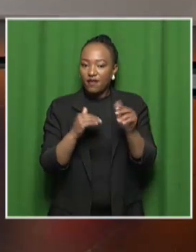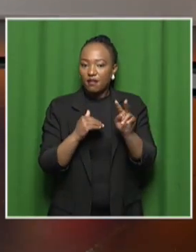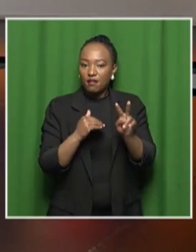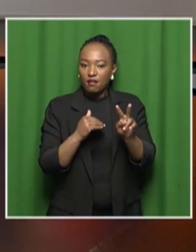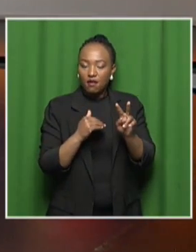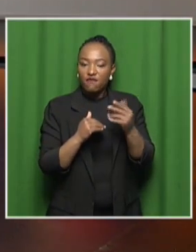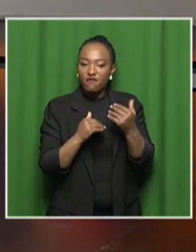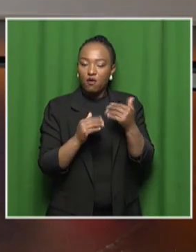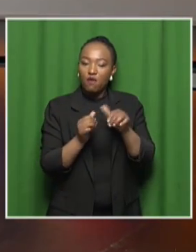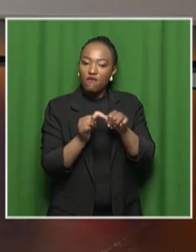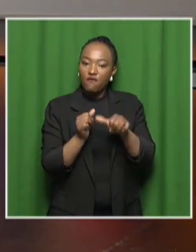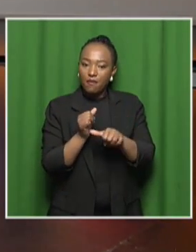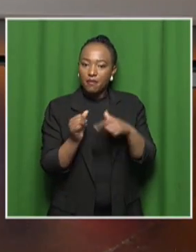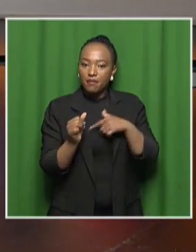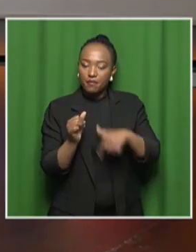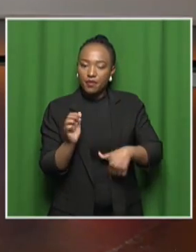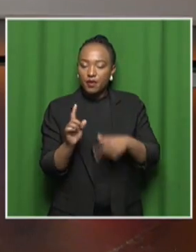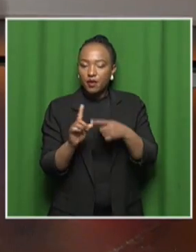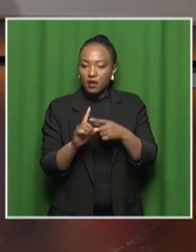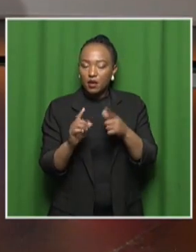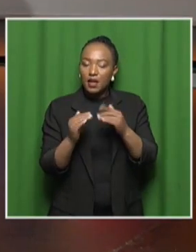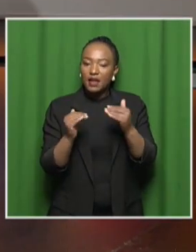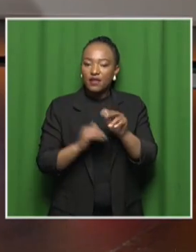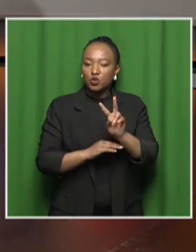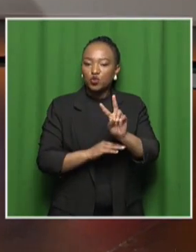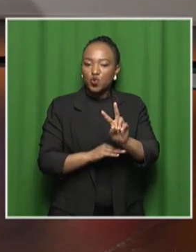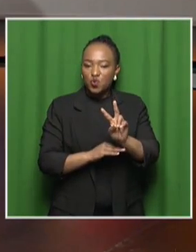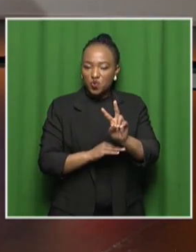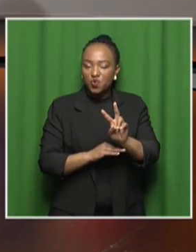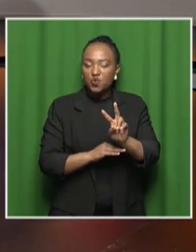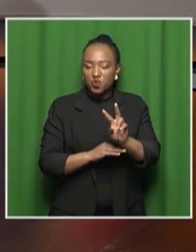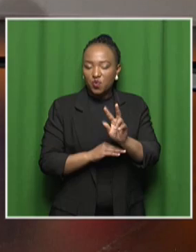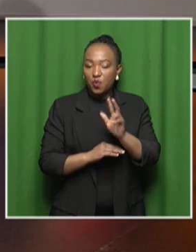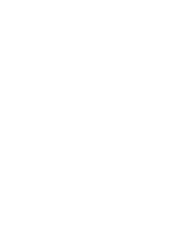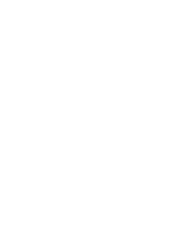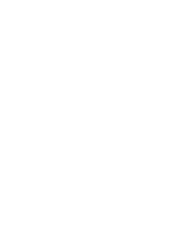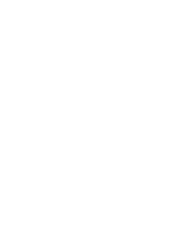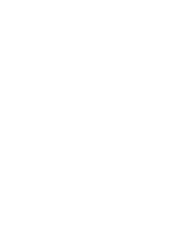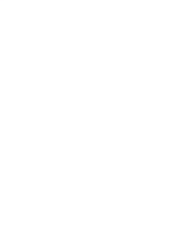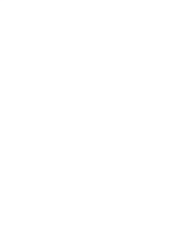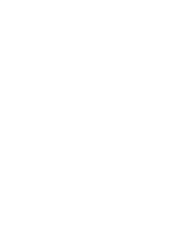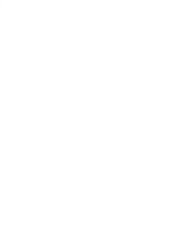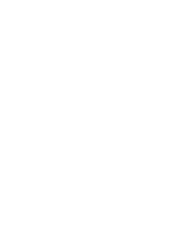former deputy president, a category 2. So we'll, of course, be witnessing that taking place today.